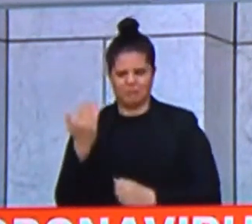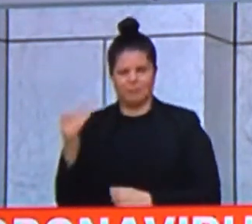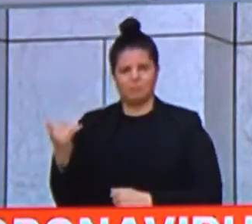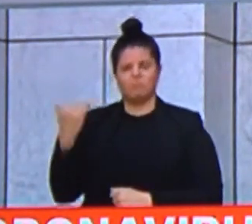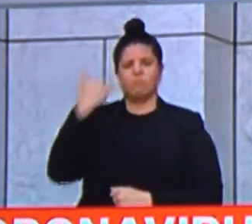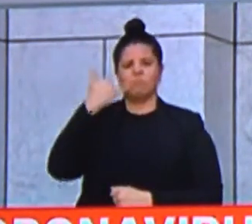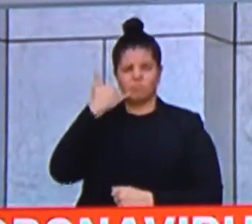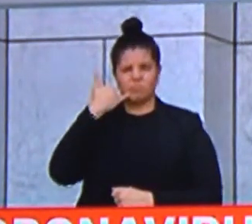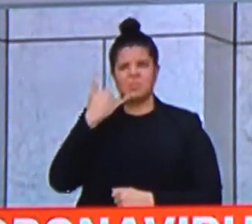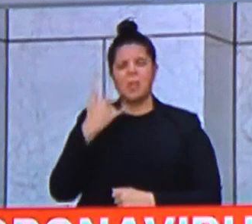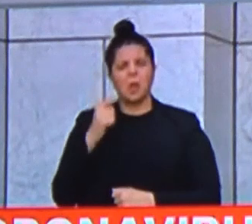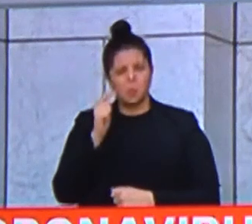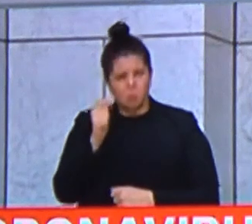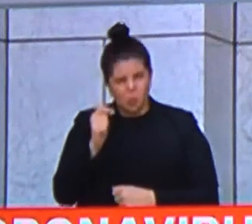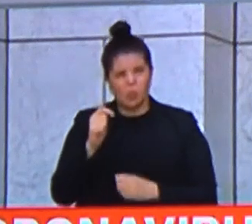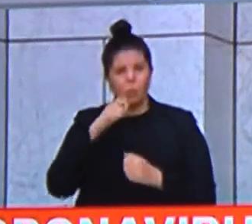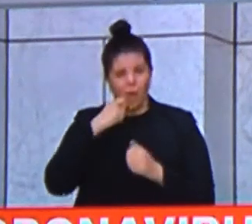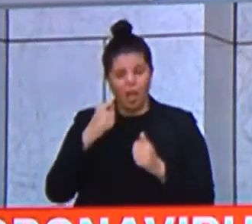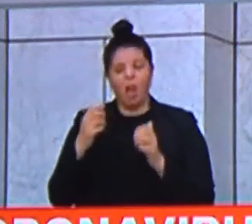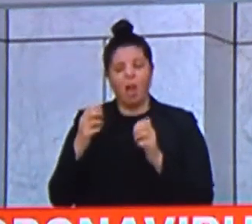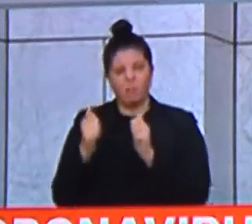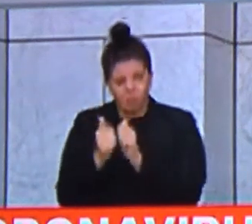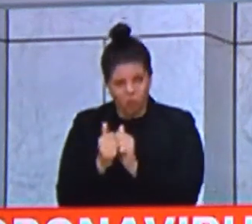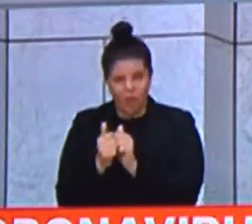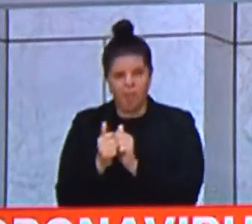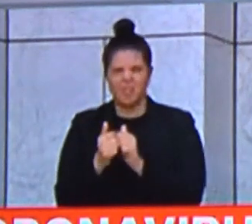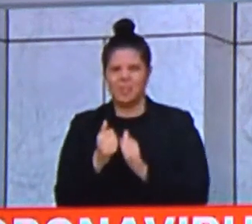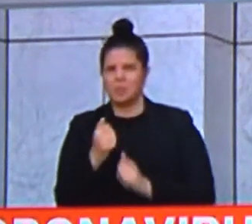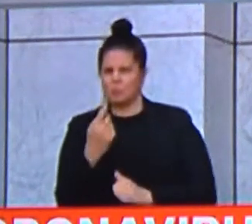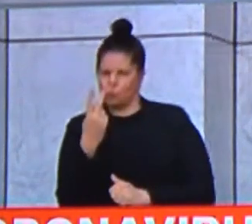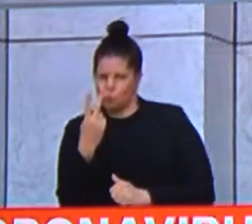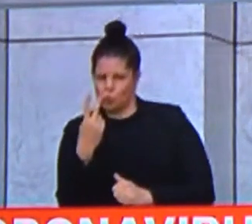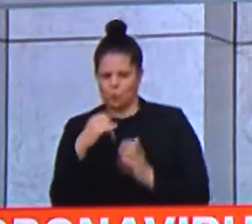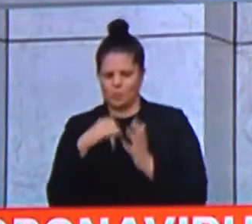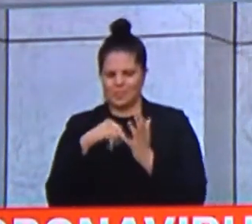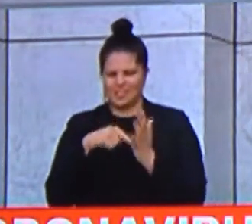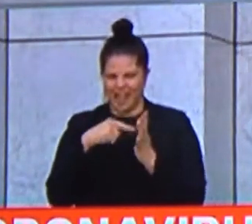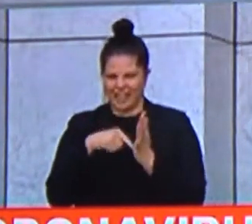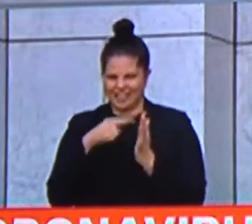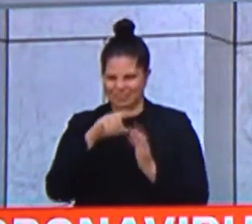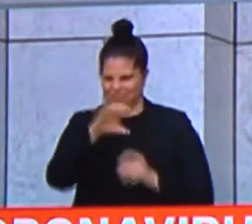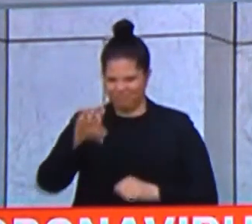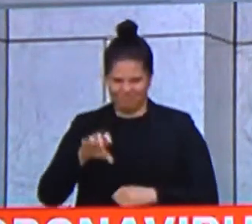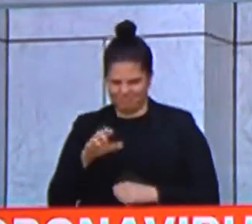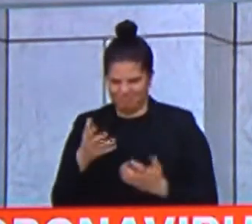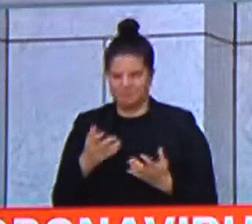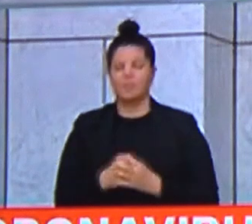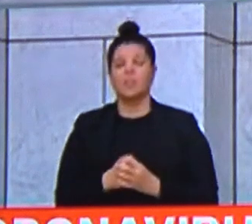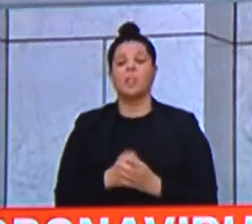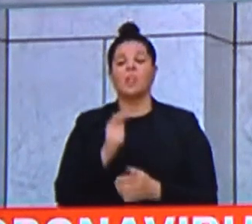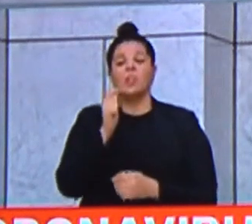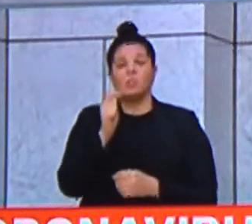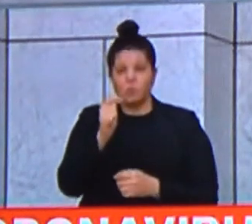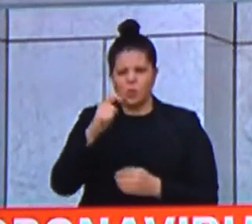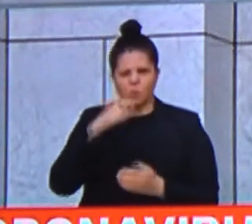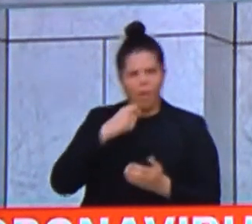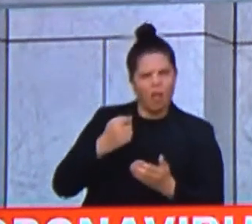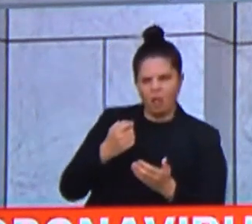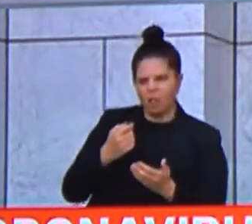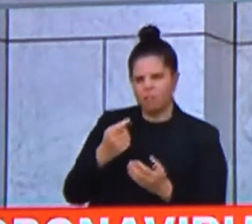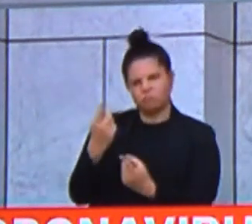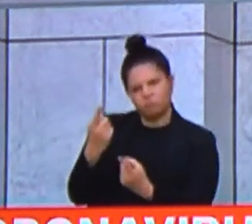not inside the medical expert panel. We very specifically want them to meet. I think, like every